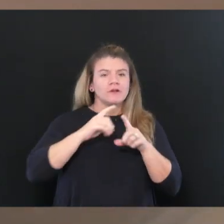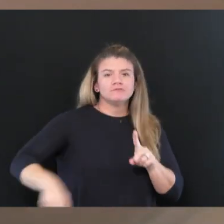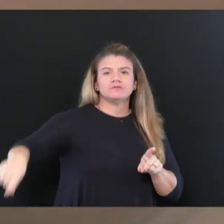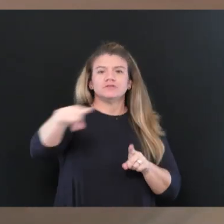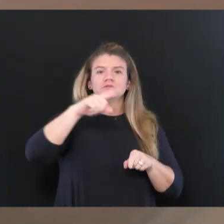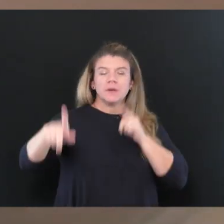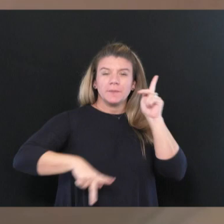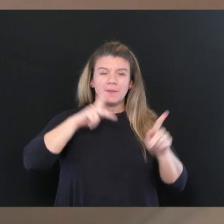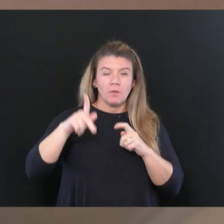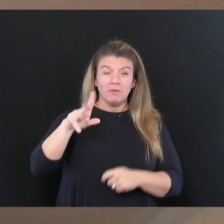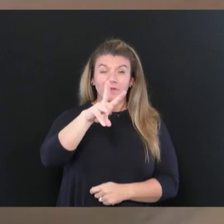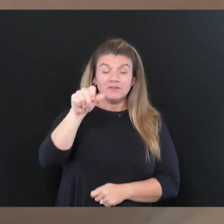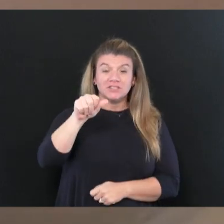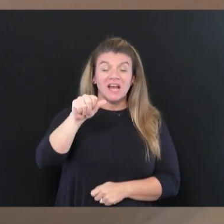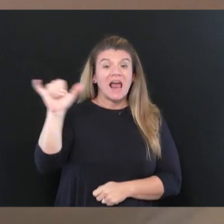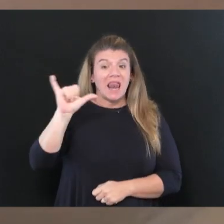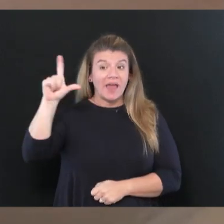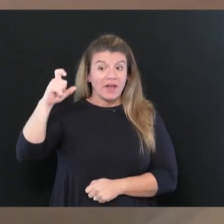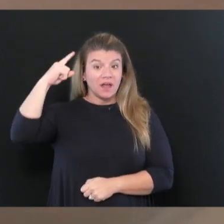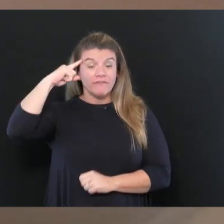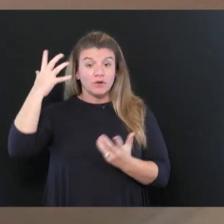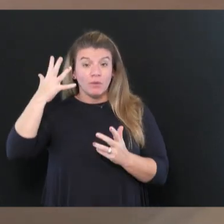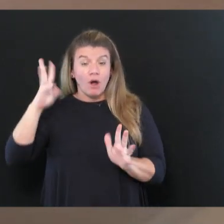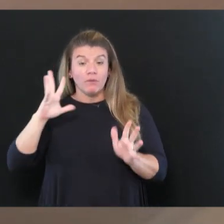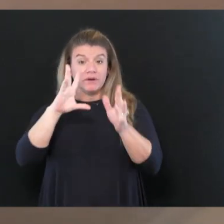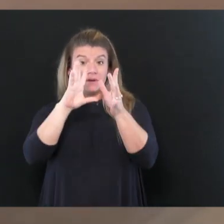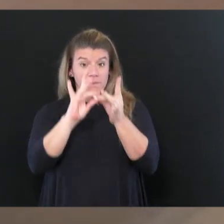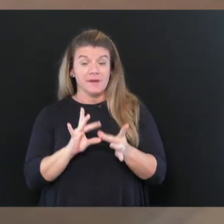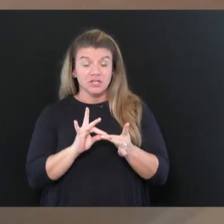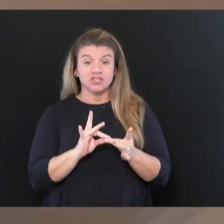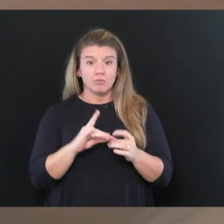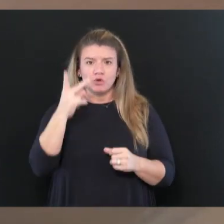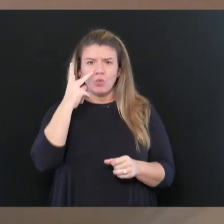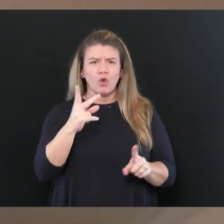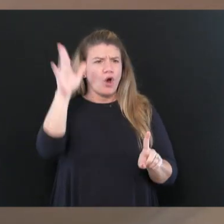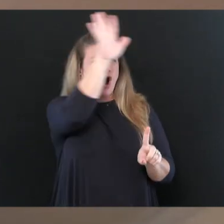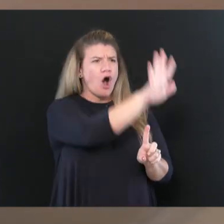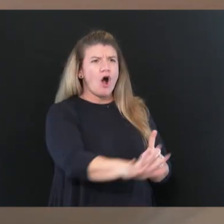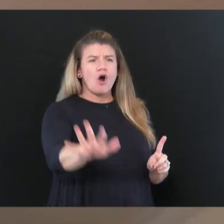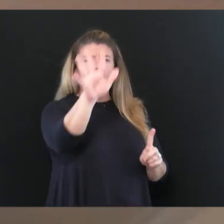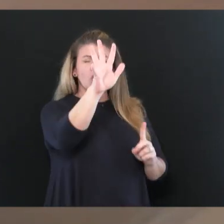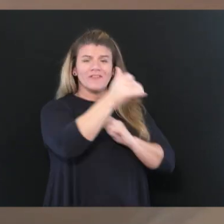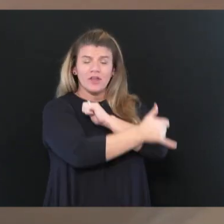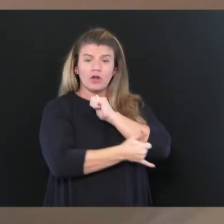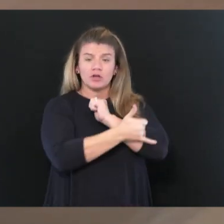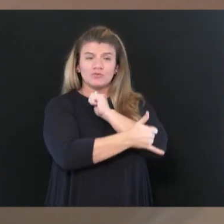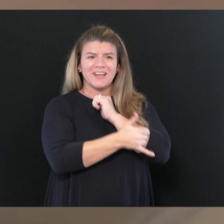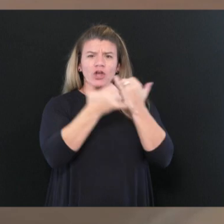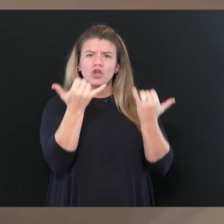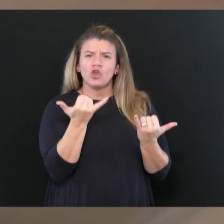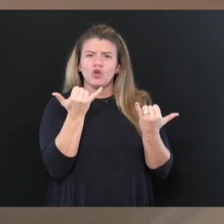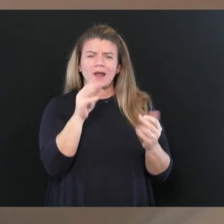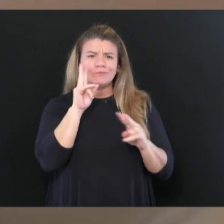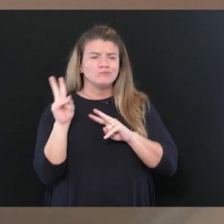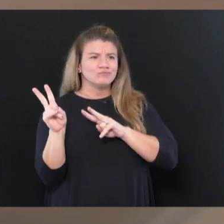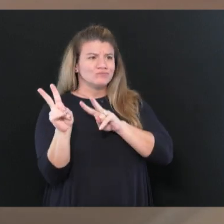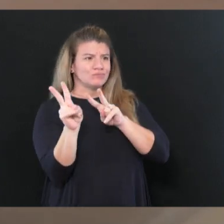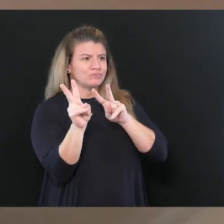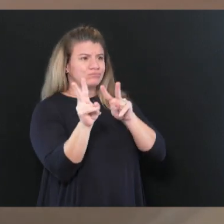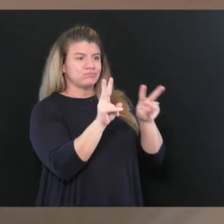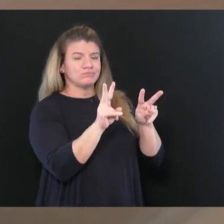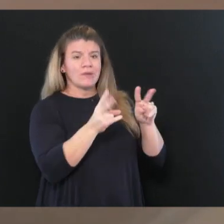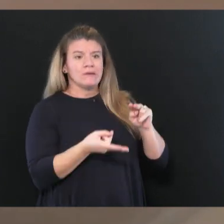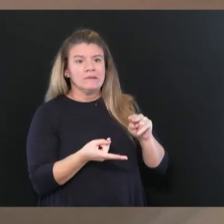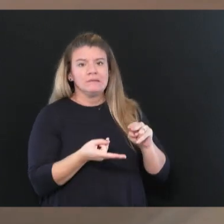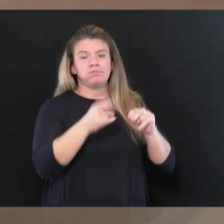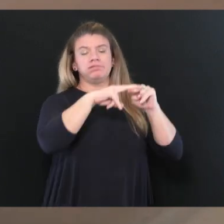Virginia. As the governor said, we know around the country that we are starting to see a very strong uptick